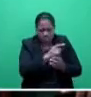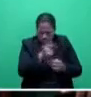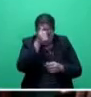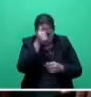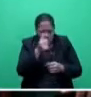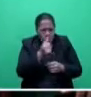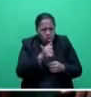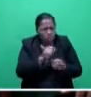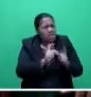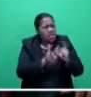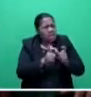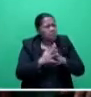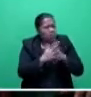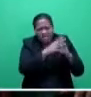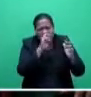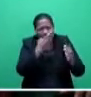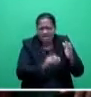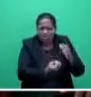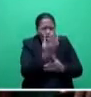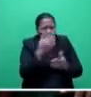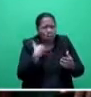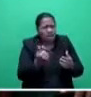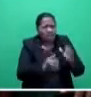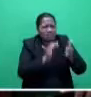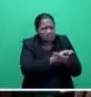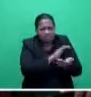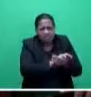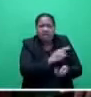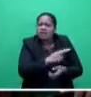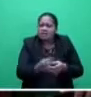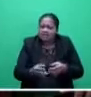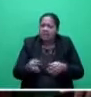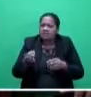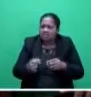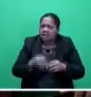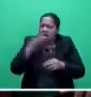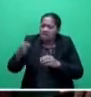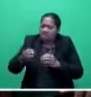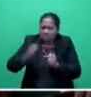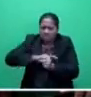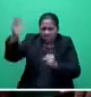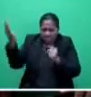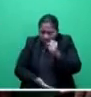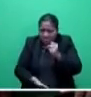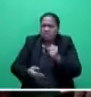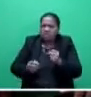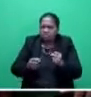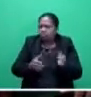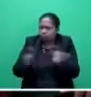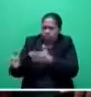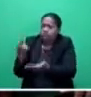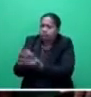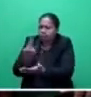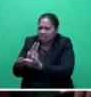is not conducive to good Yangona yield. Then he switched to advising cane growers to diversify and plant rice. Last week he said he wasn't